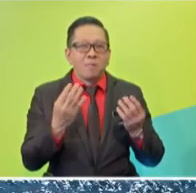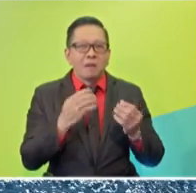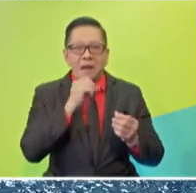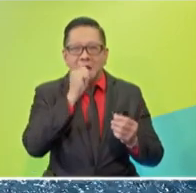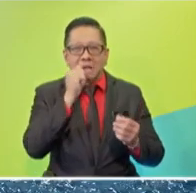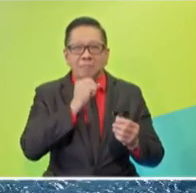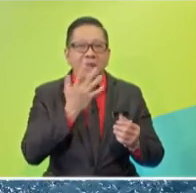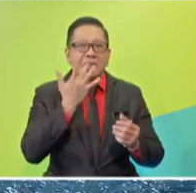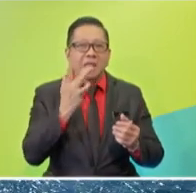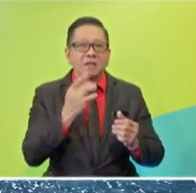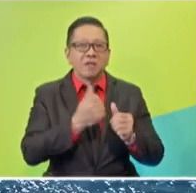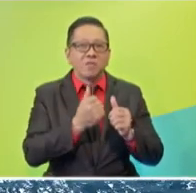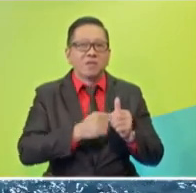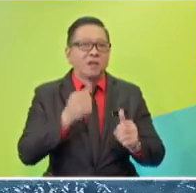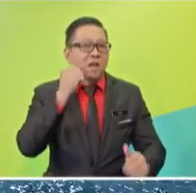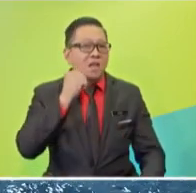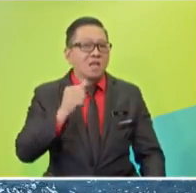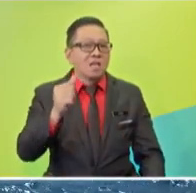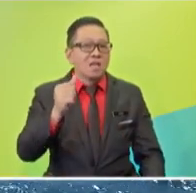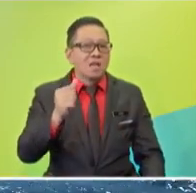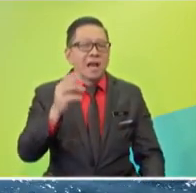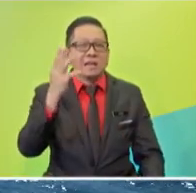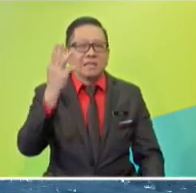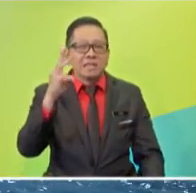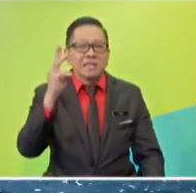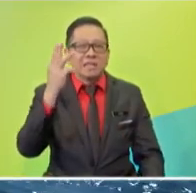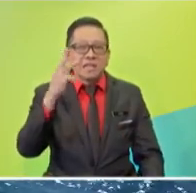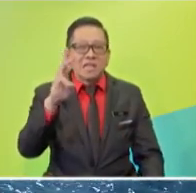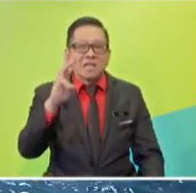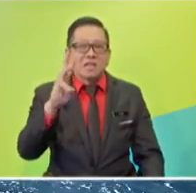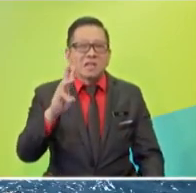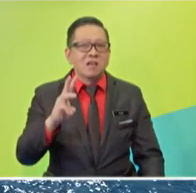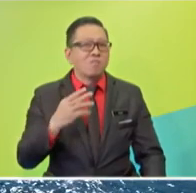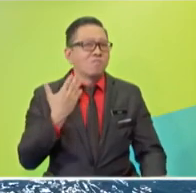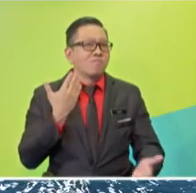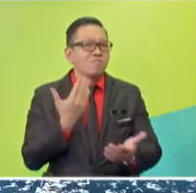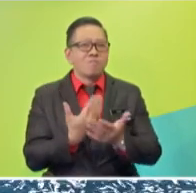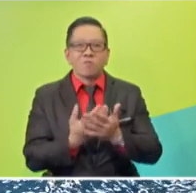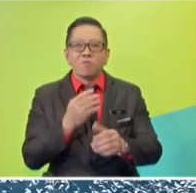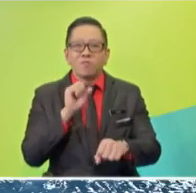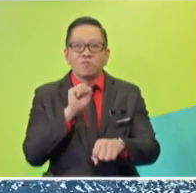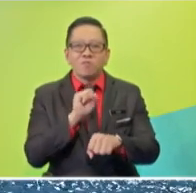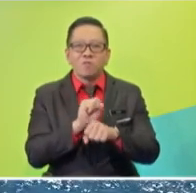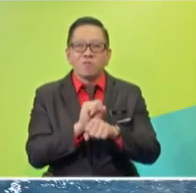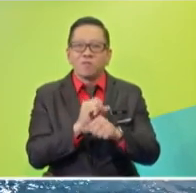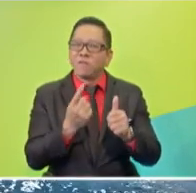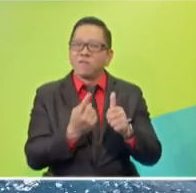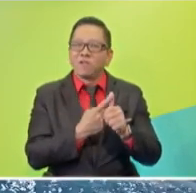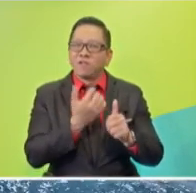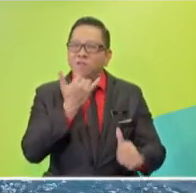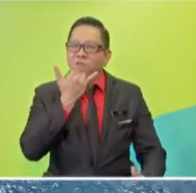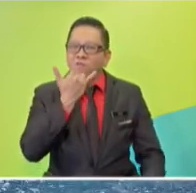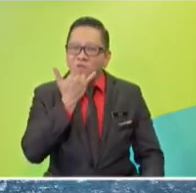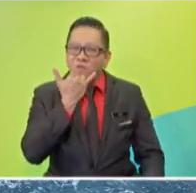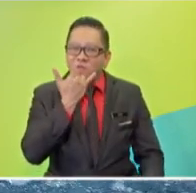day? 60. Well done! Okay. It's a false statement. Good job,